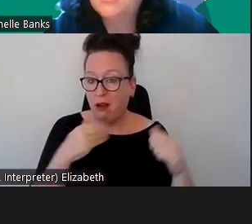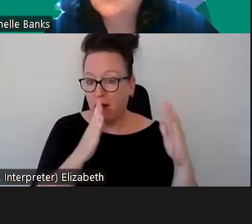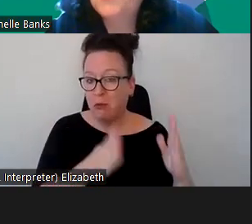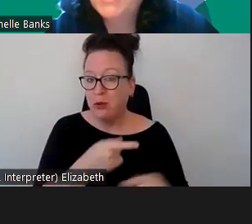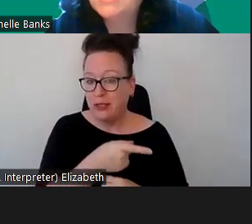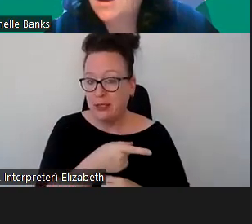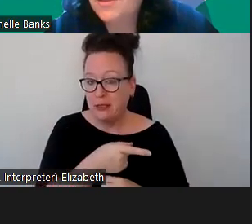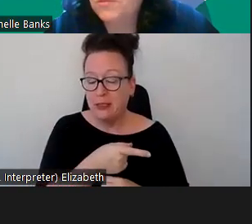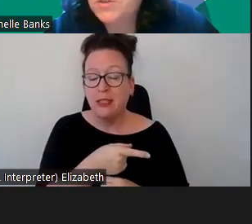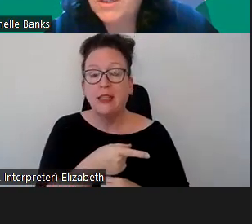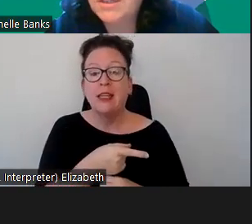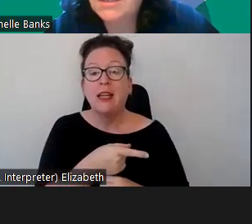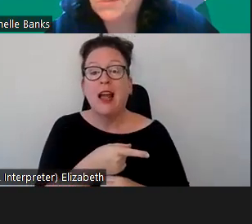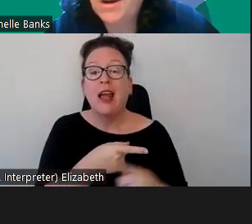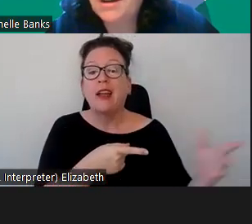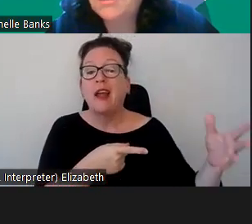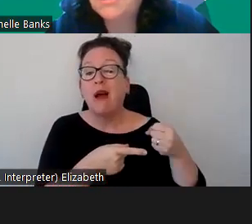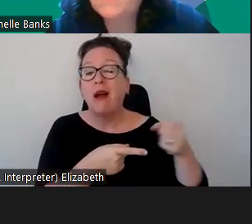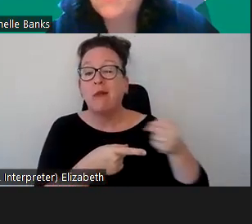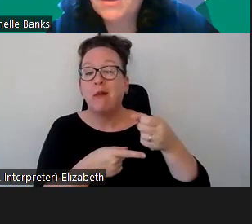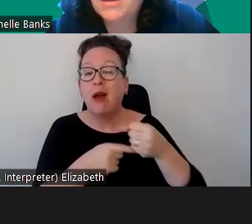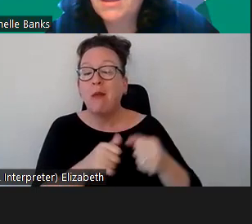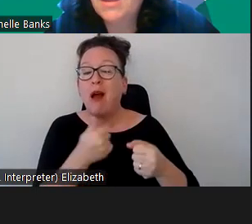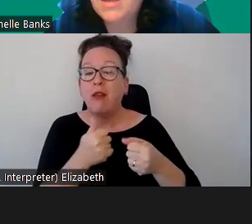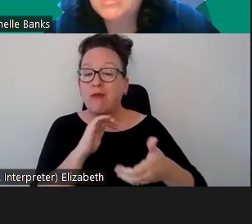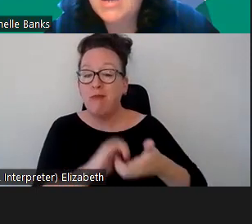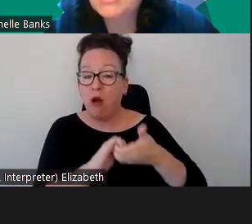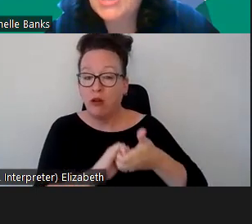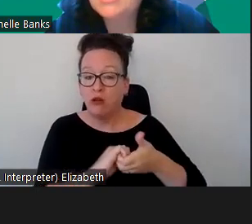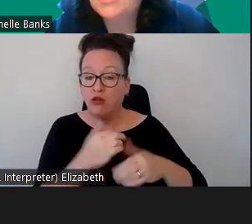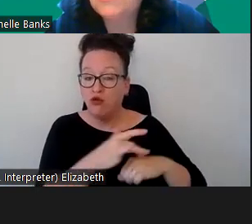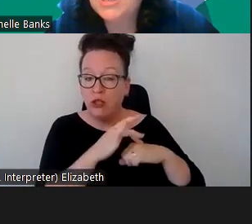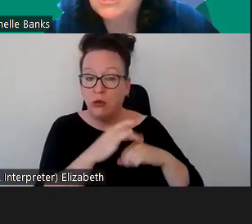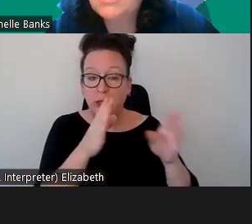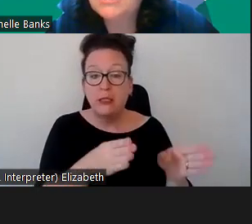and brings in other resources as partners. In NextGen Careers,